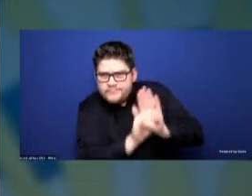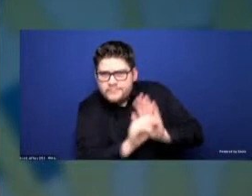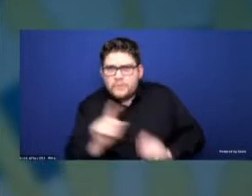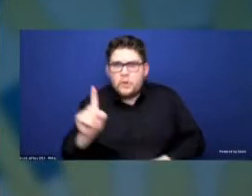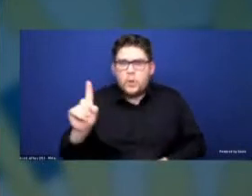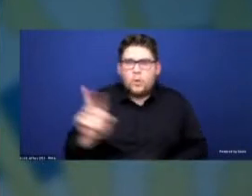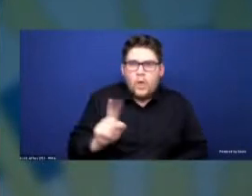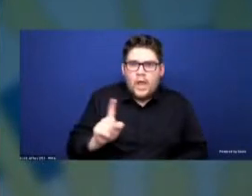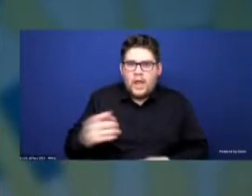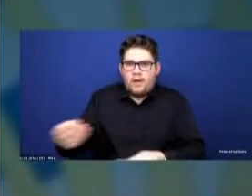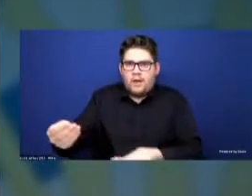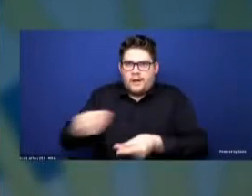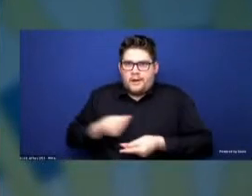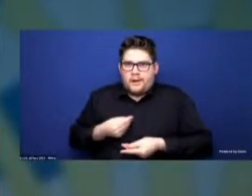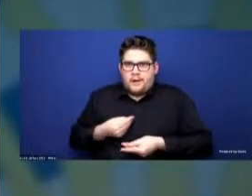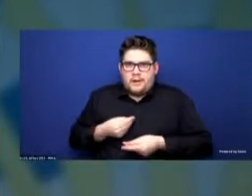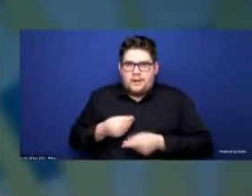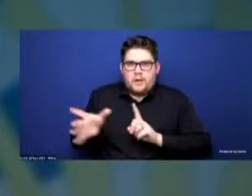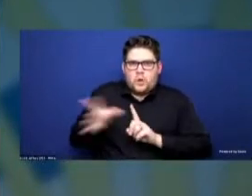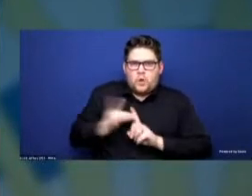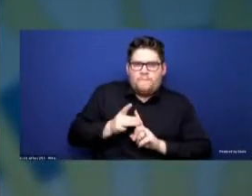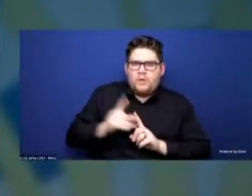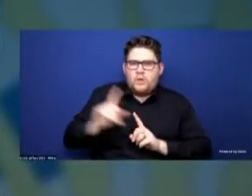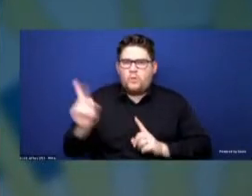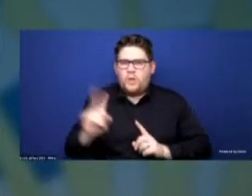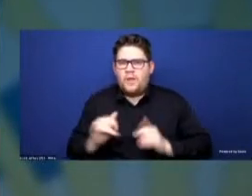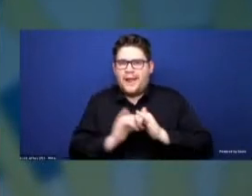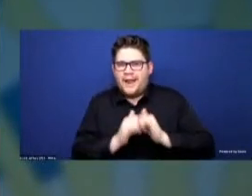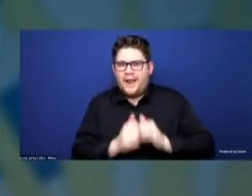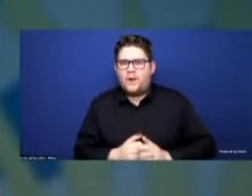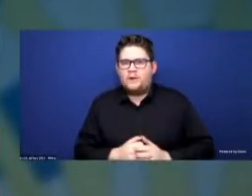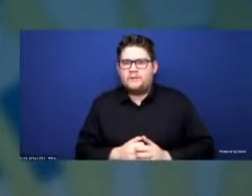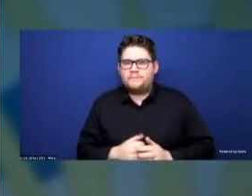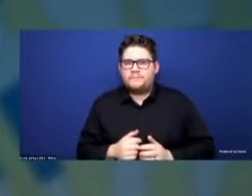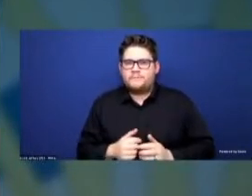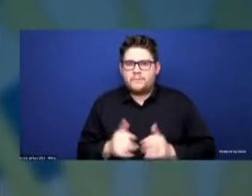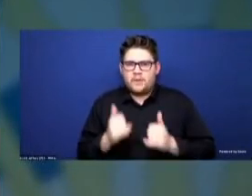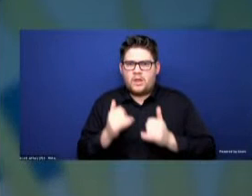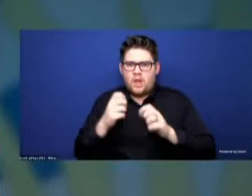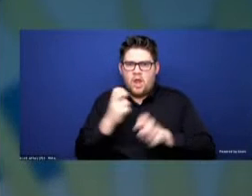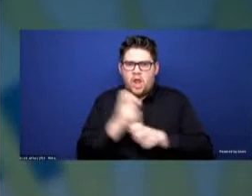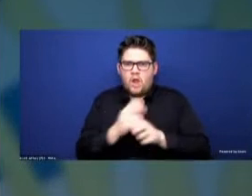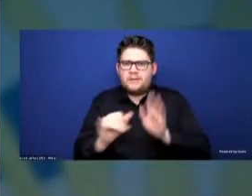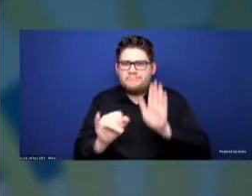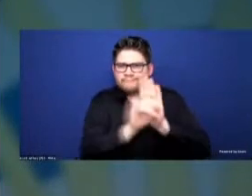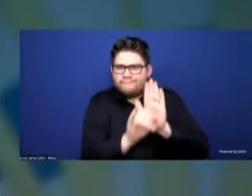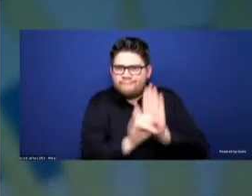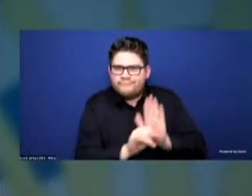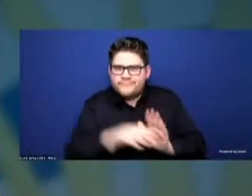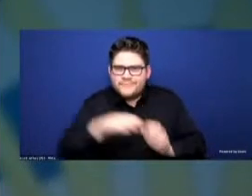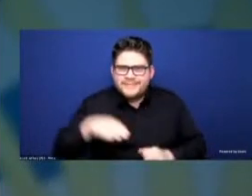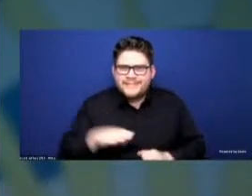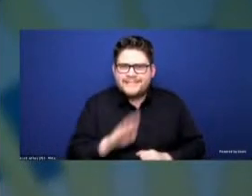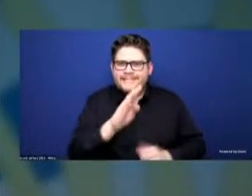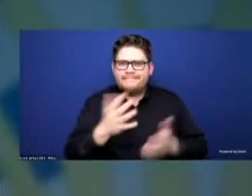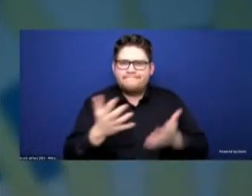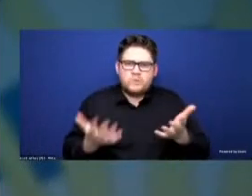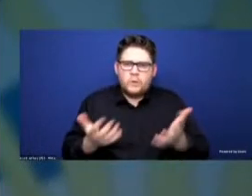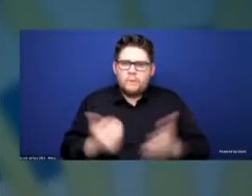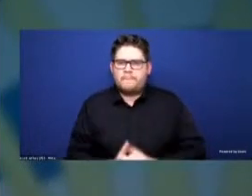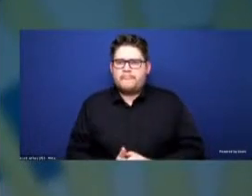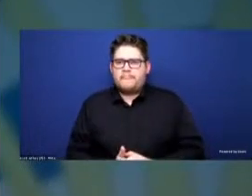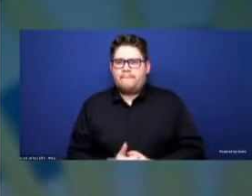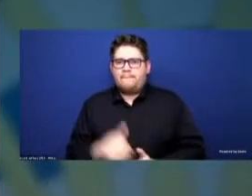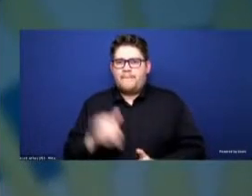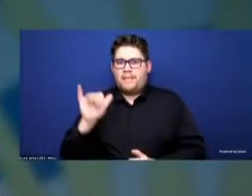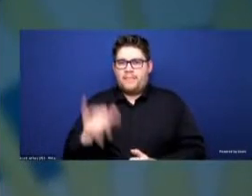to COVID-19. And that gives us also an indicator of broader transmission in the community. It's one of those things that we